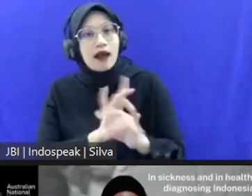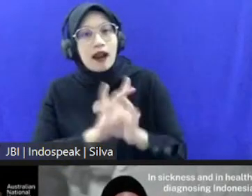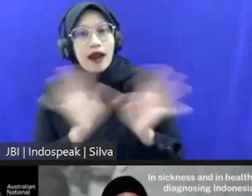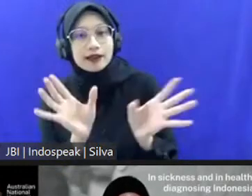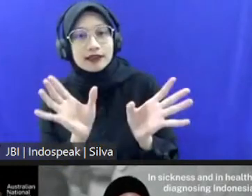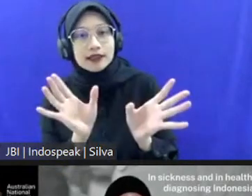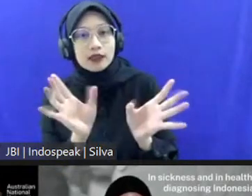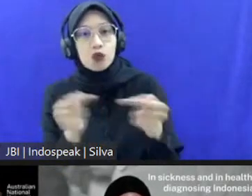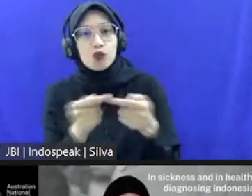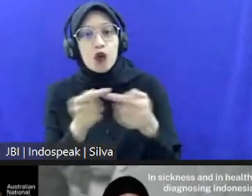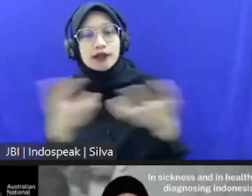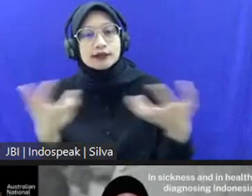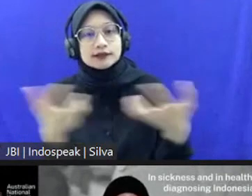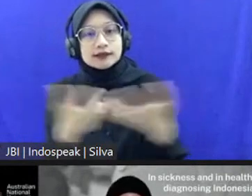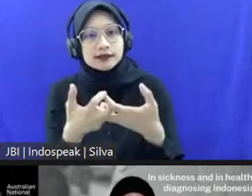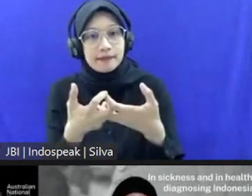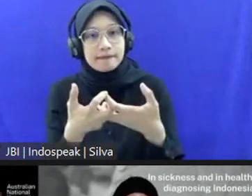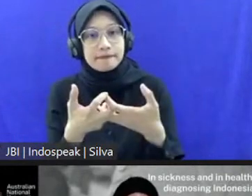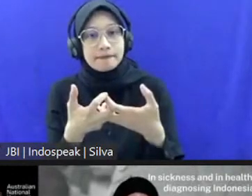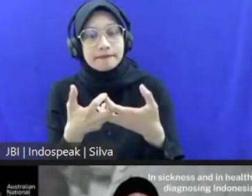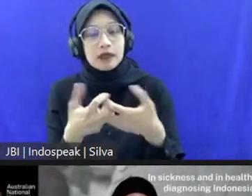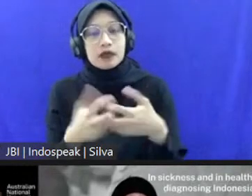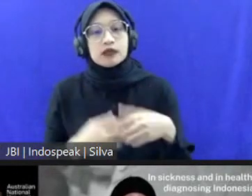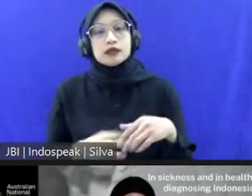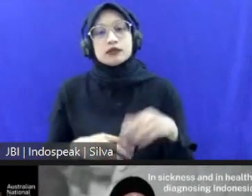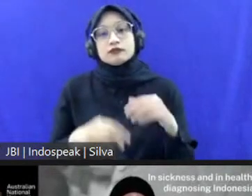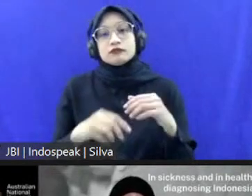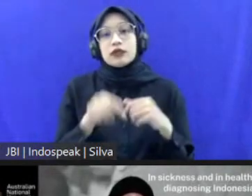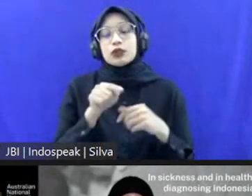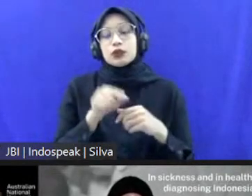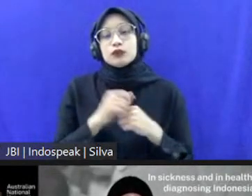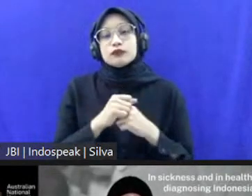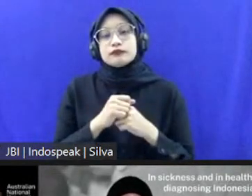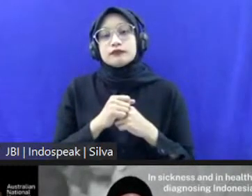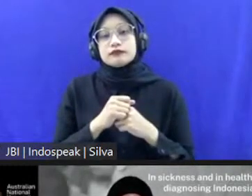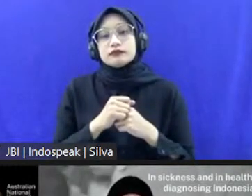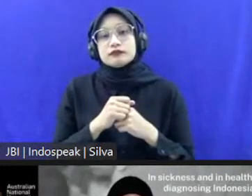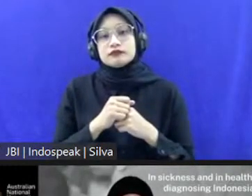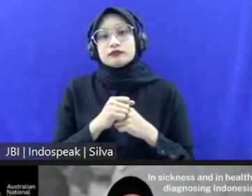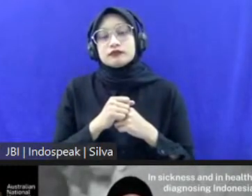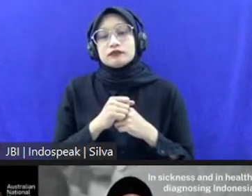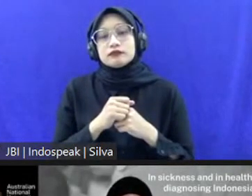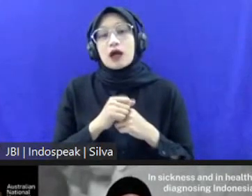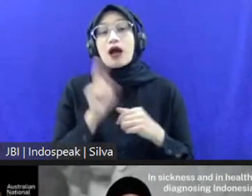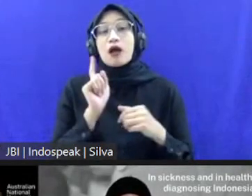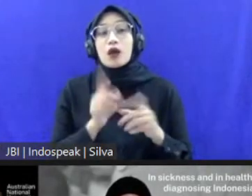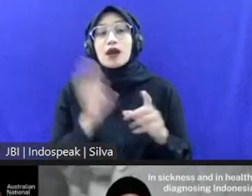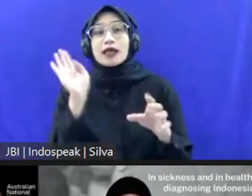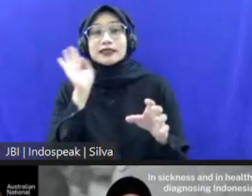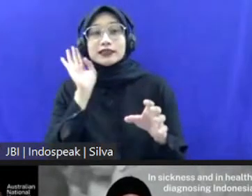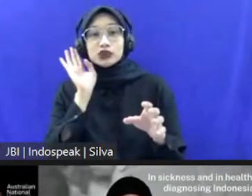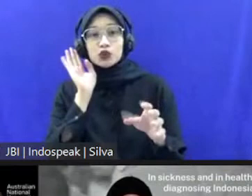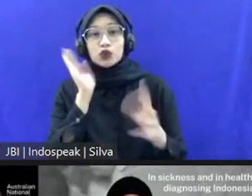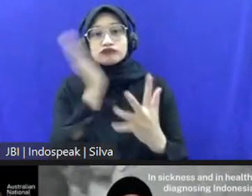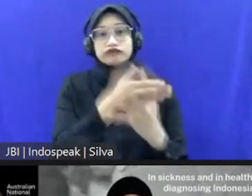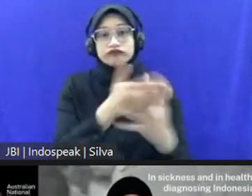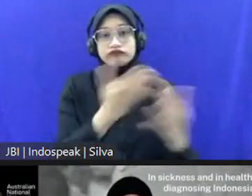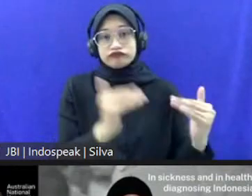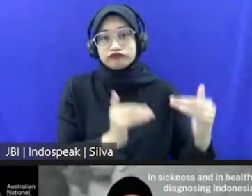I mentioned in my presentation. So I think that is why, rather than looking at the issues from a single